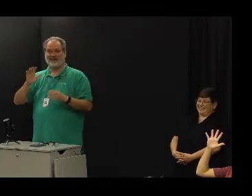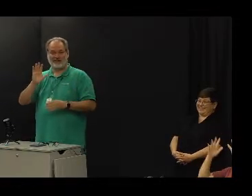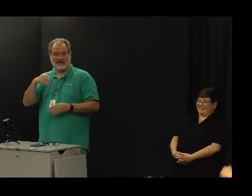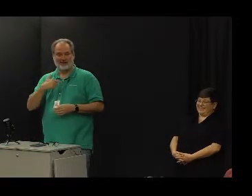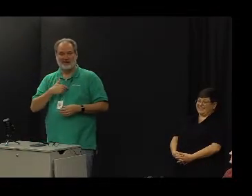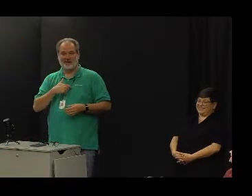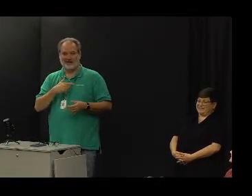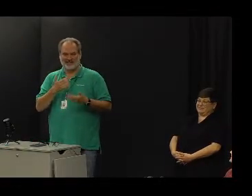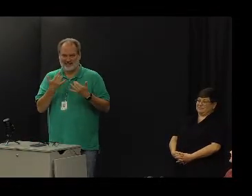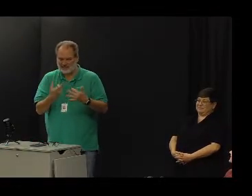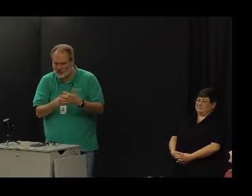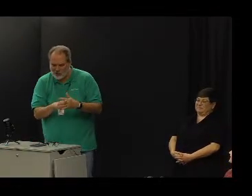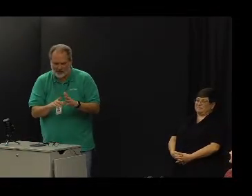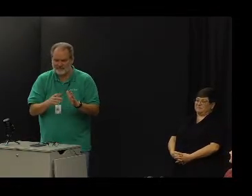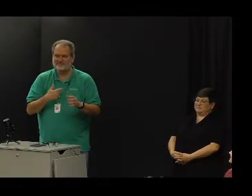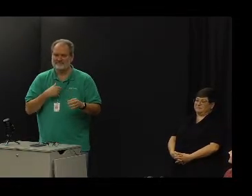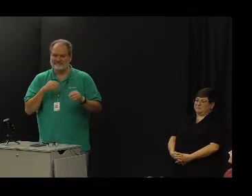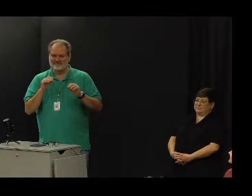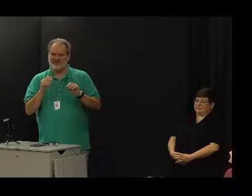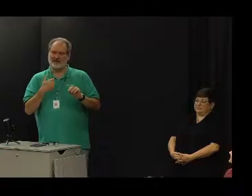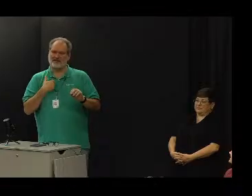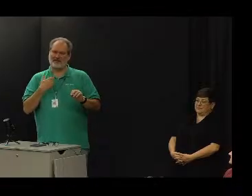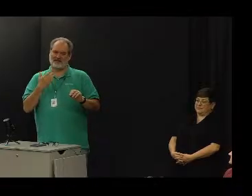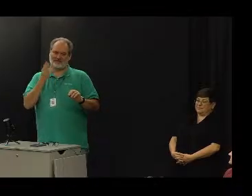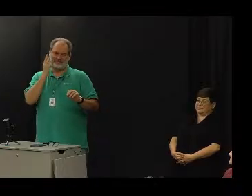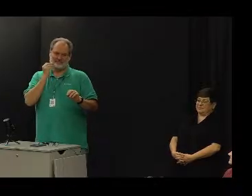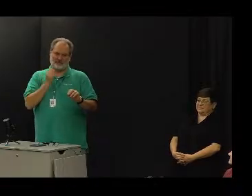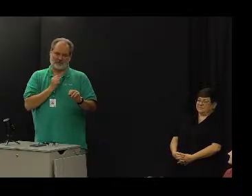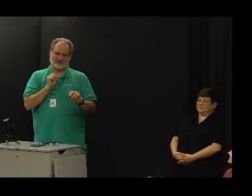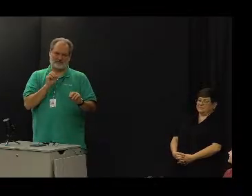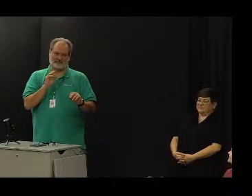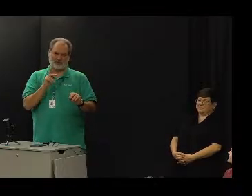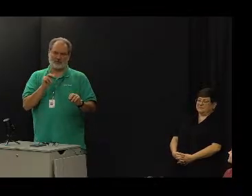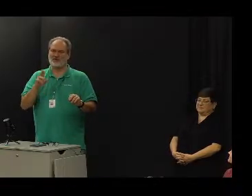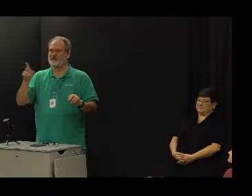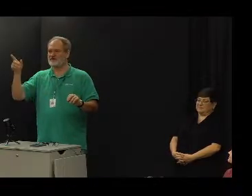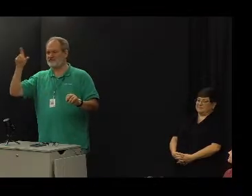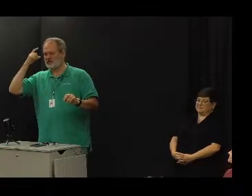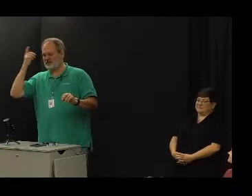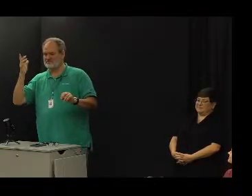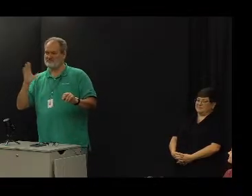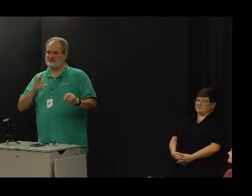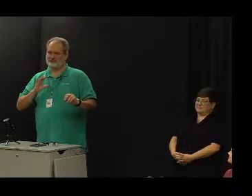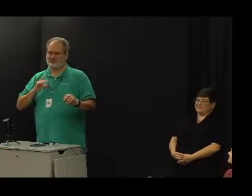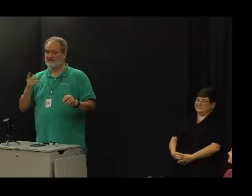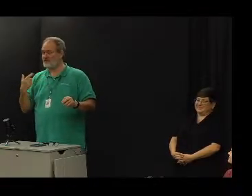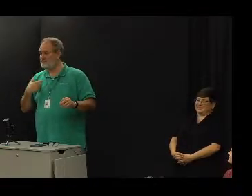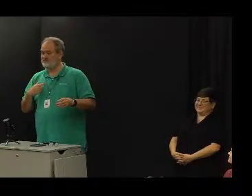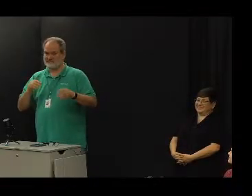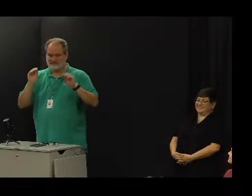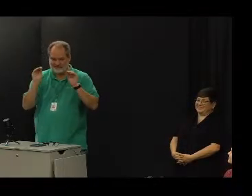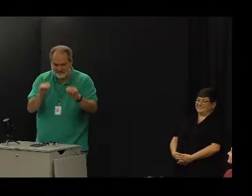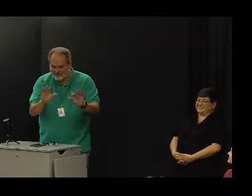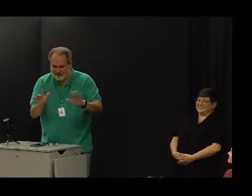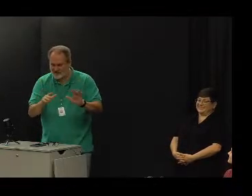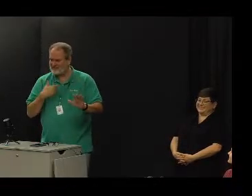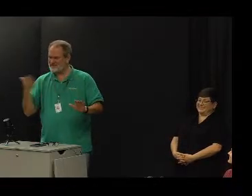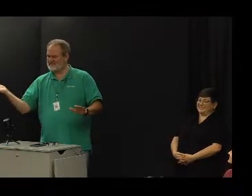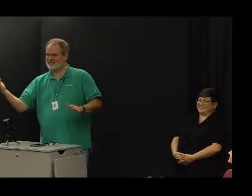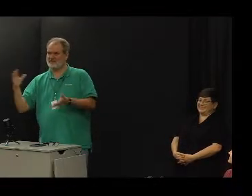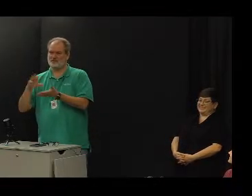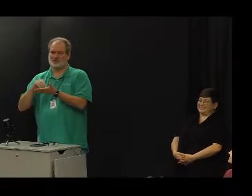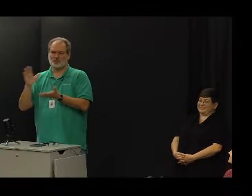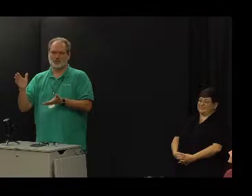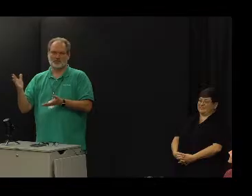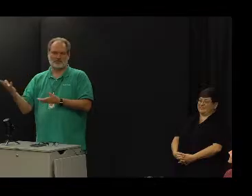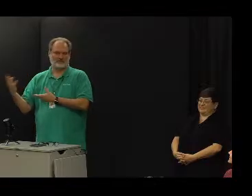up a lot of great stuff, and we're excited to use that. And Justin and